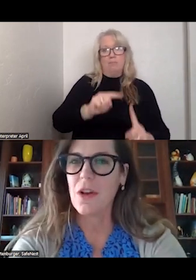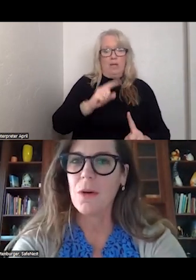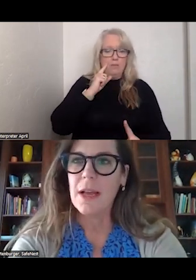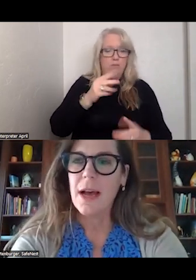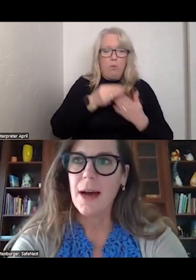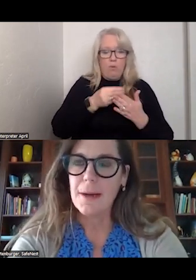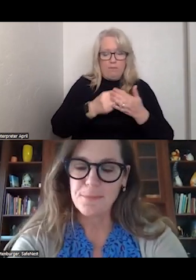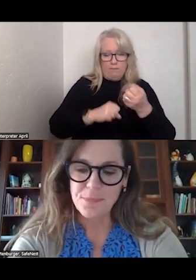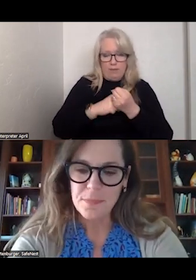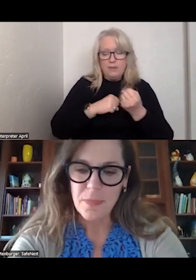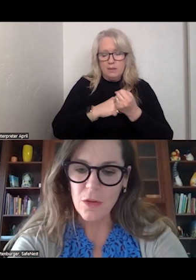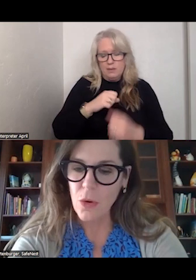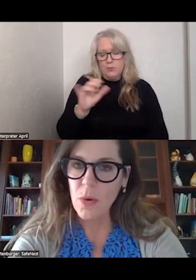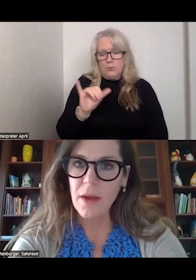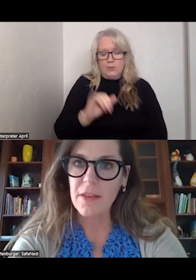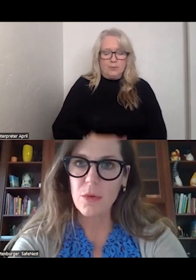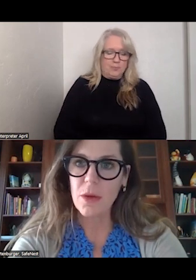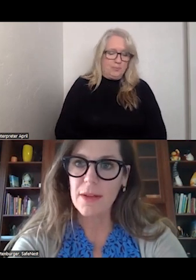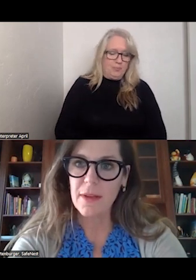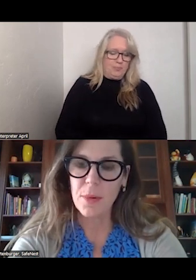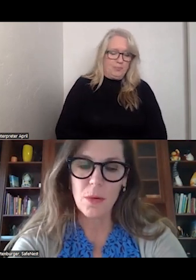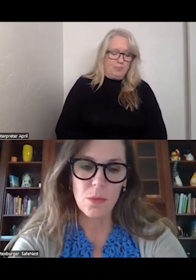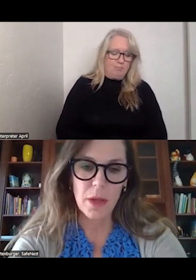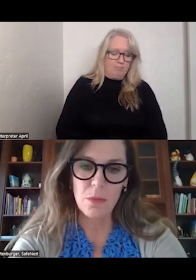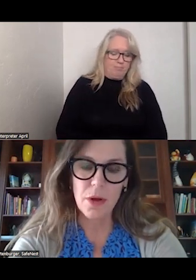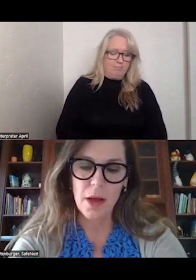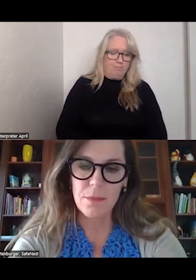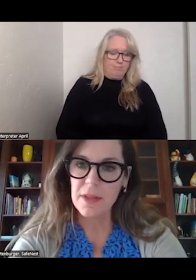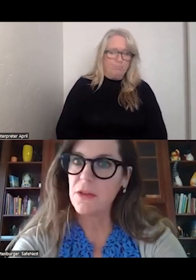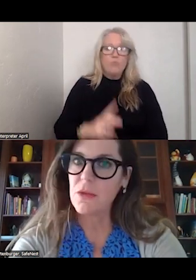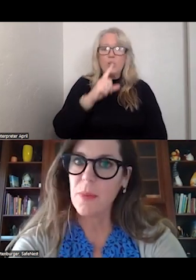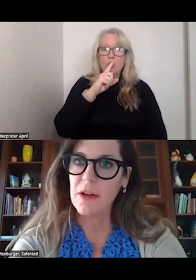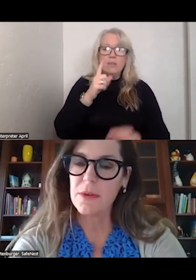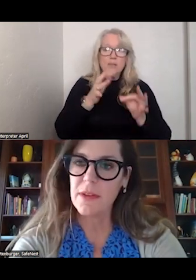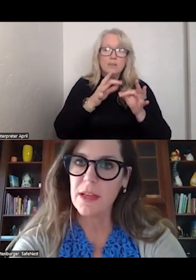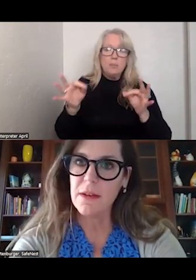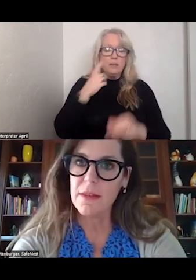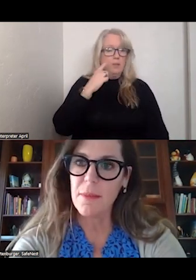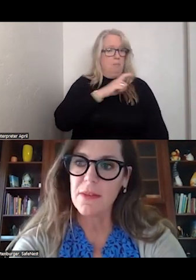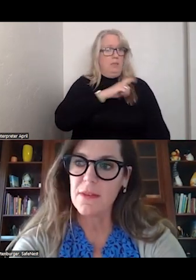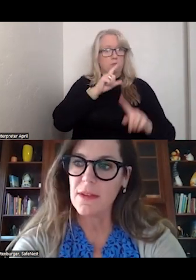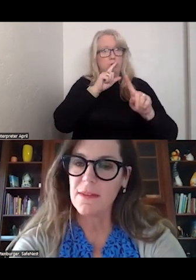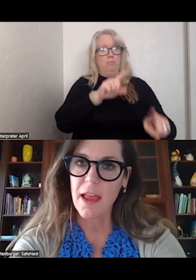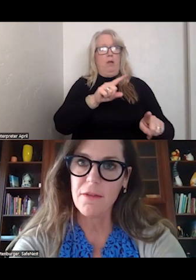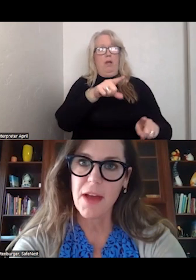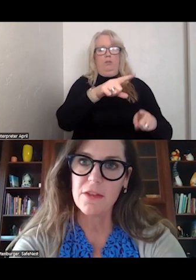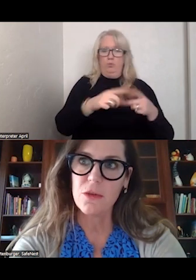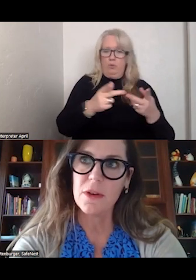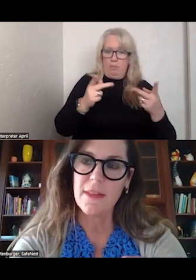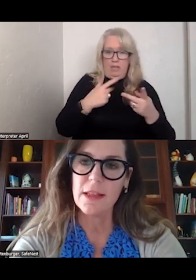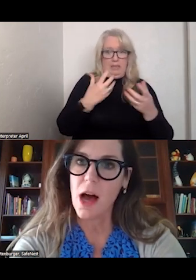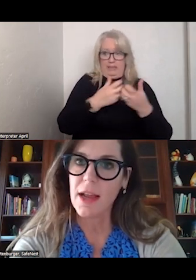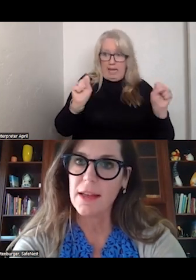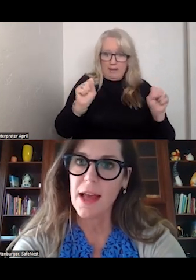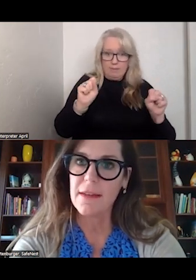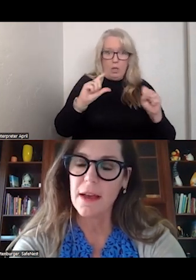well. So it's really quite simple. Police respond to a scene. They make the scene safe. As soon